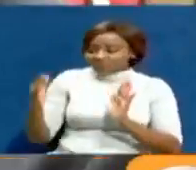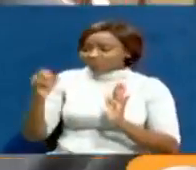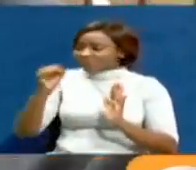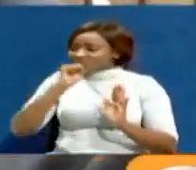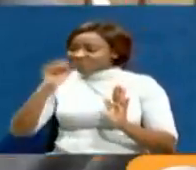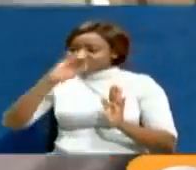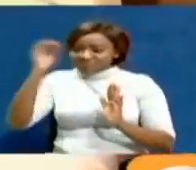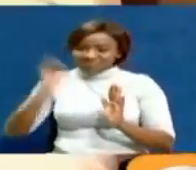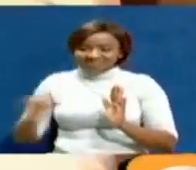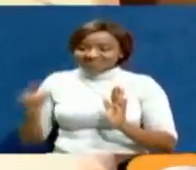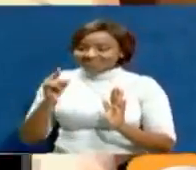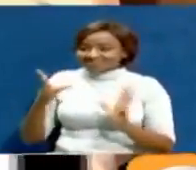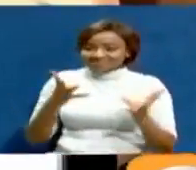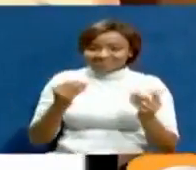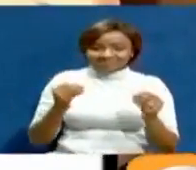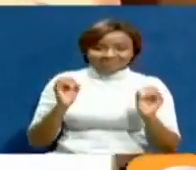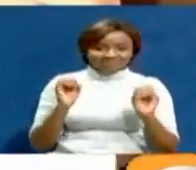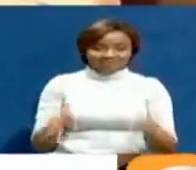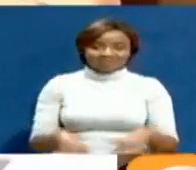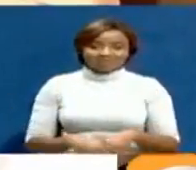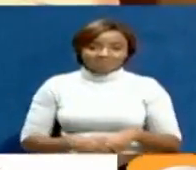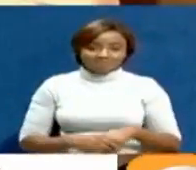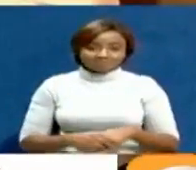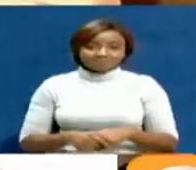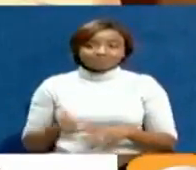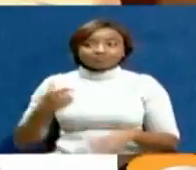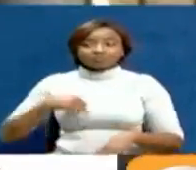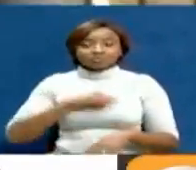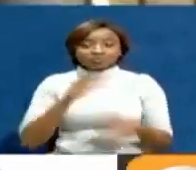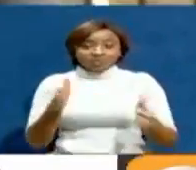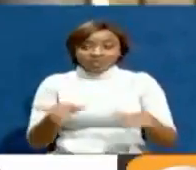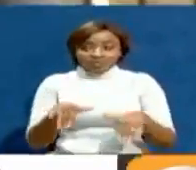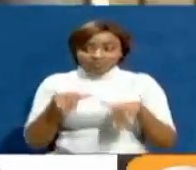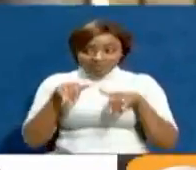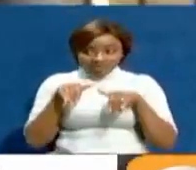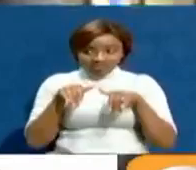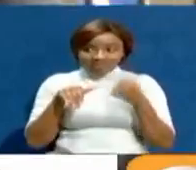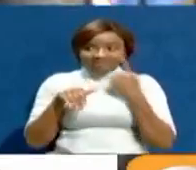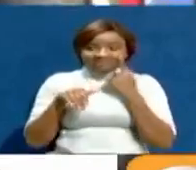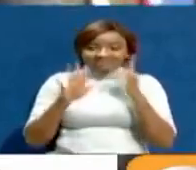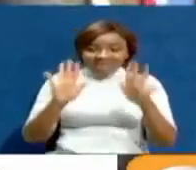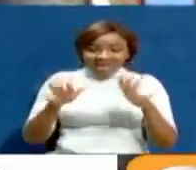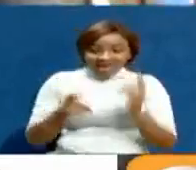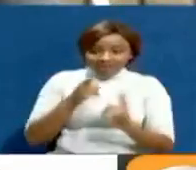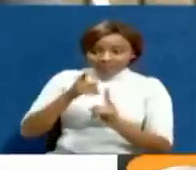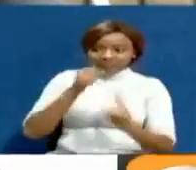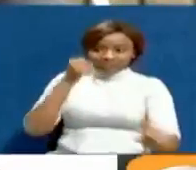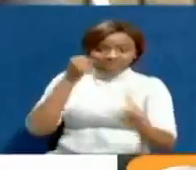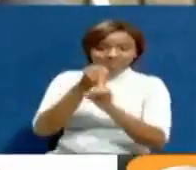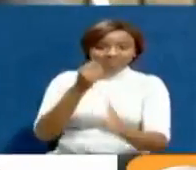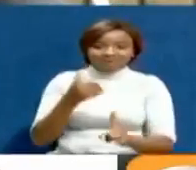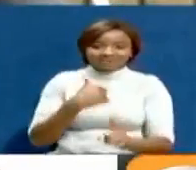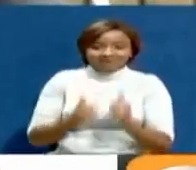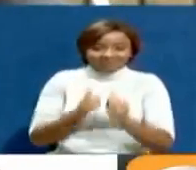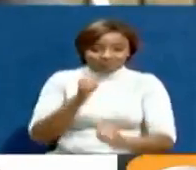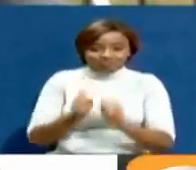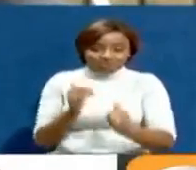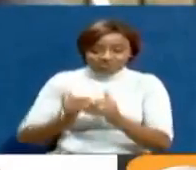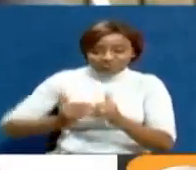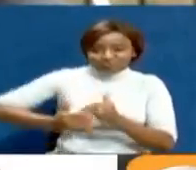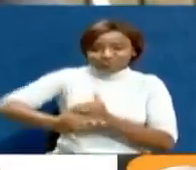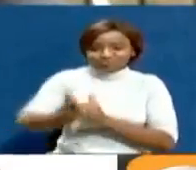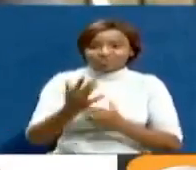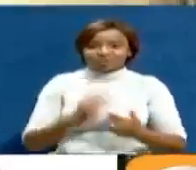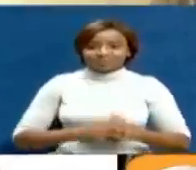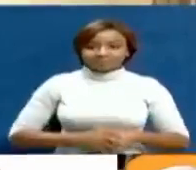50% is nothing strange. Yeah, we are waiting to see how these impact in the long run, but definitely there is a